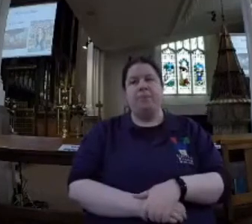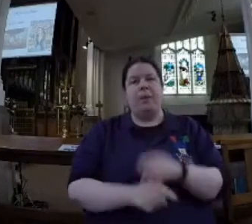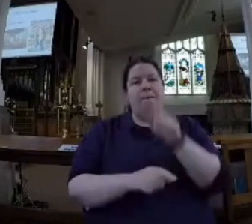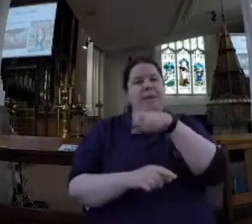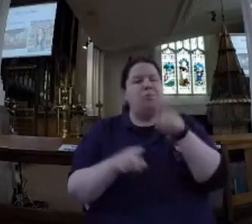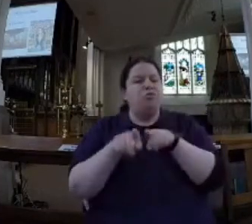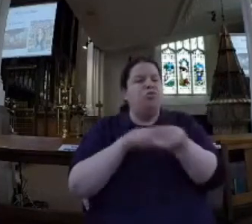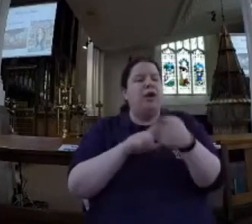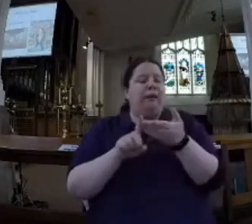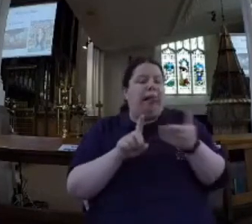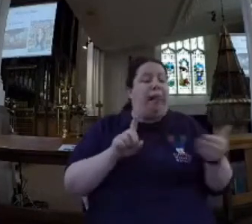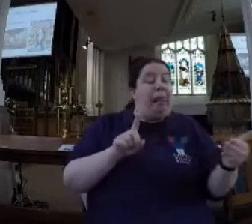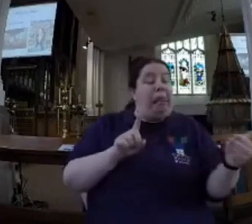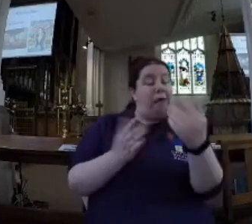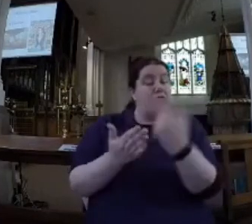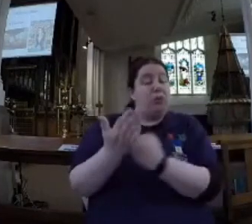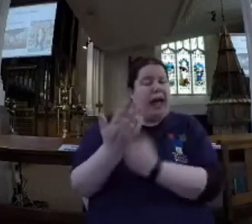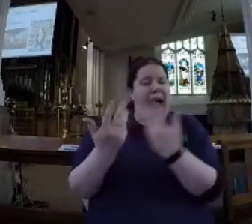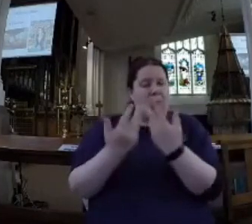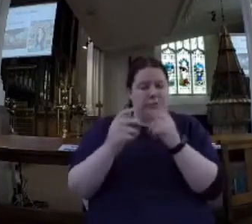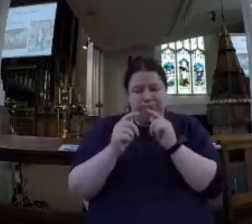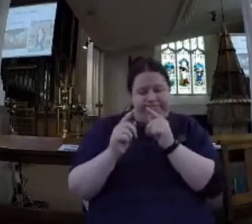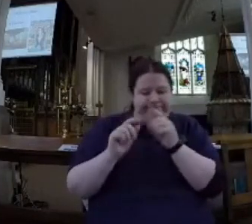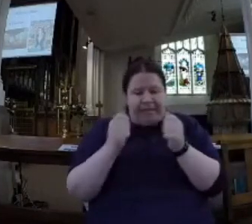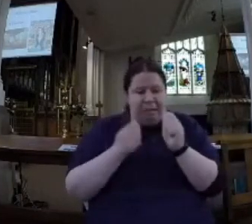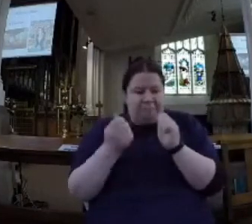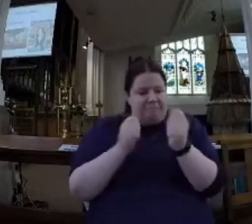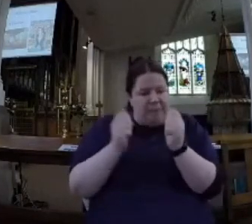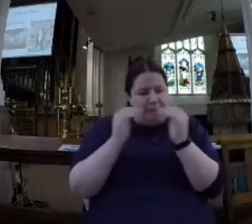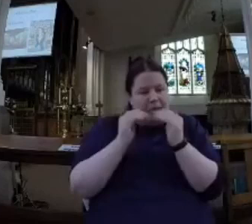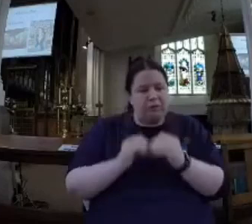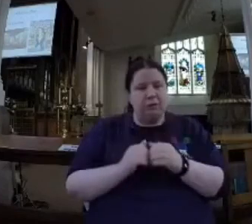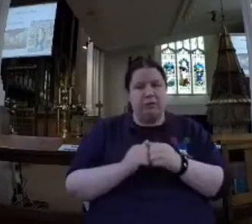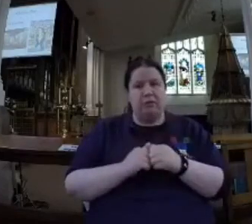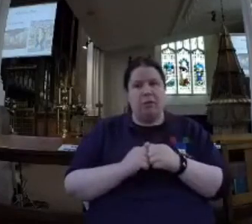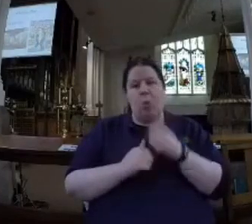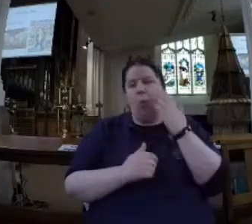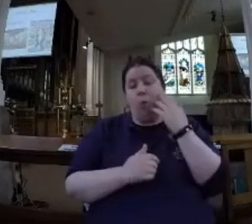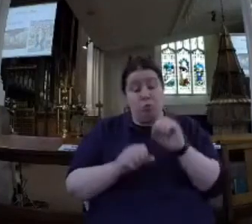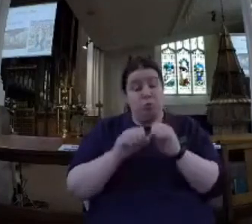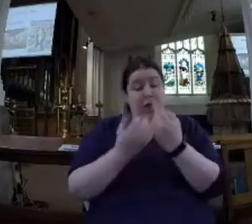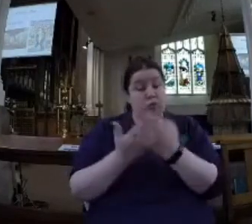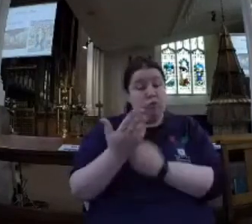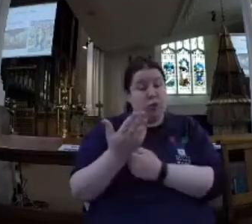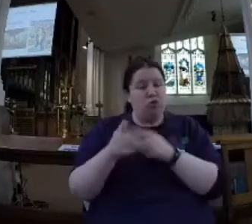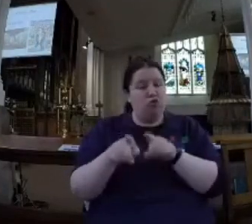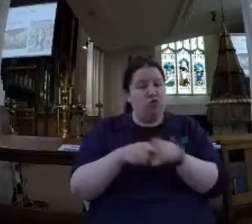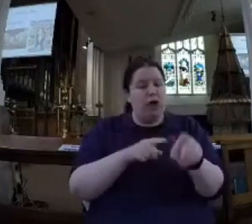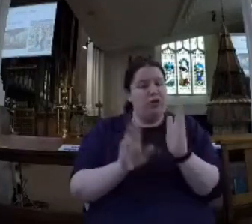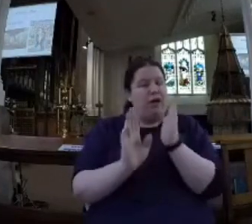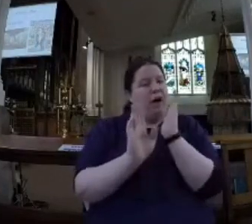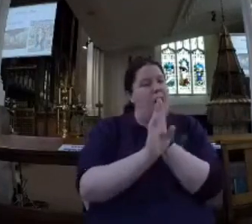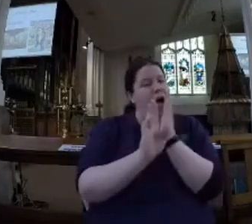round the rules. And of course, when we break the rules, we don't do it in full view. We try to hide